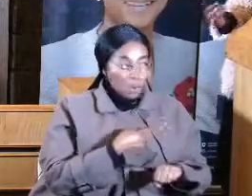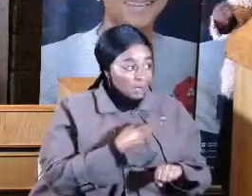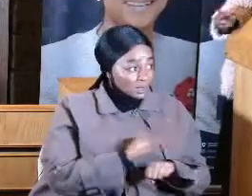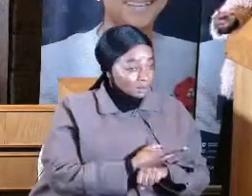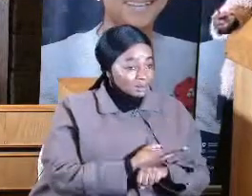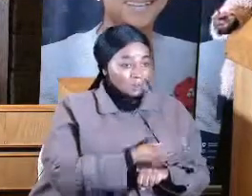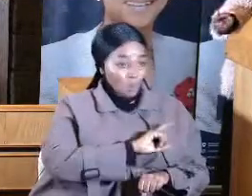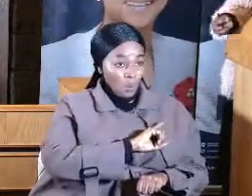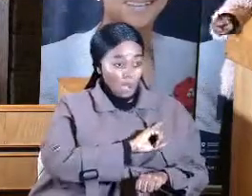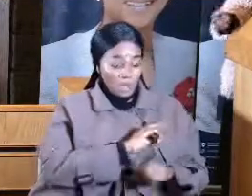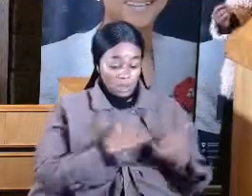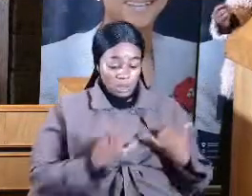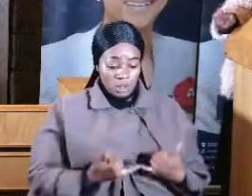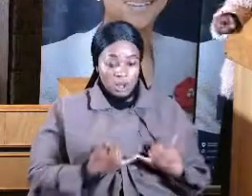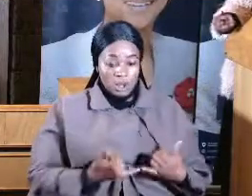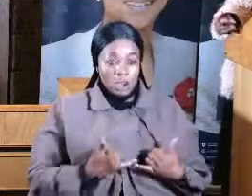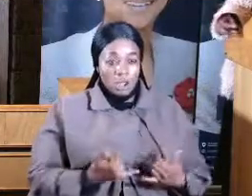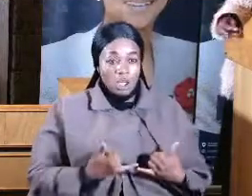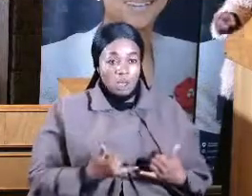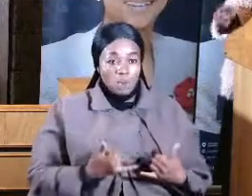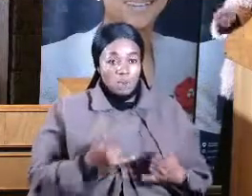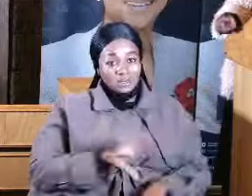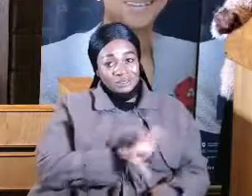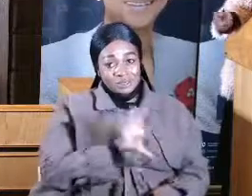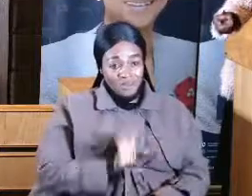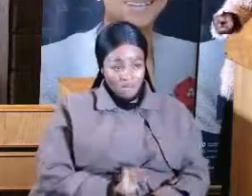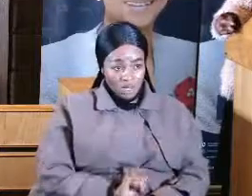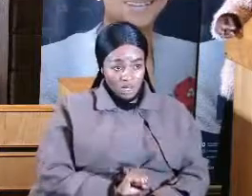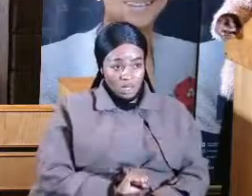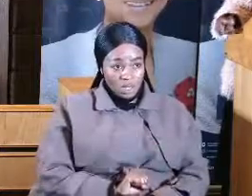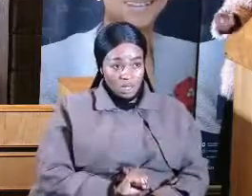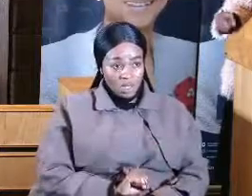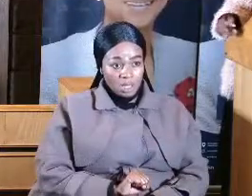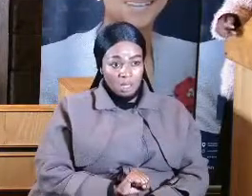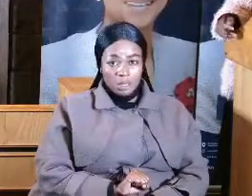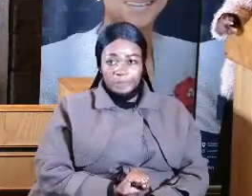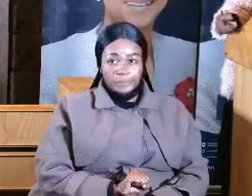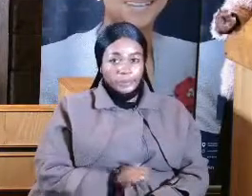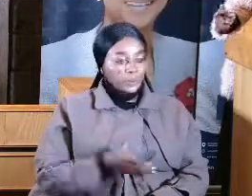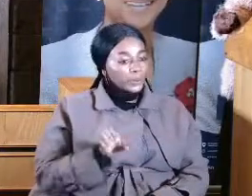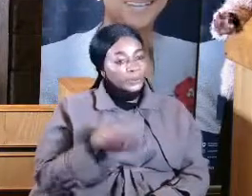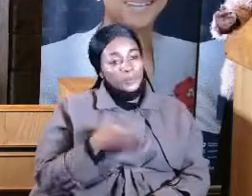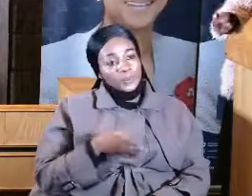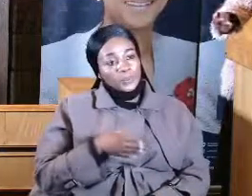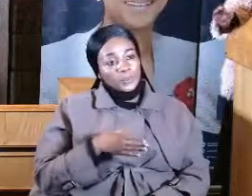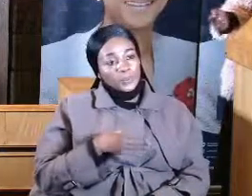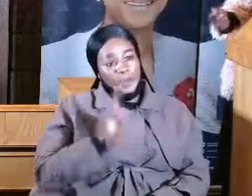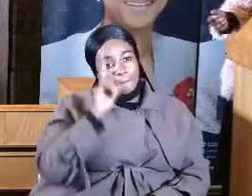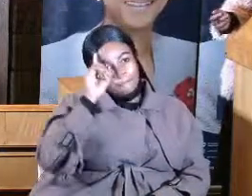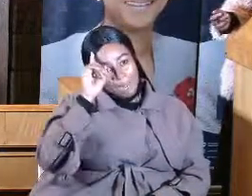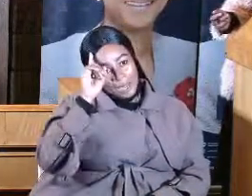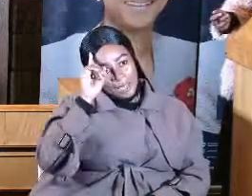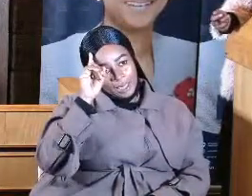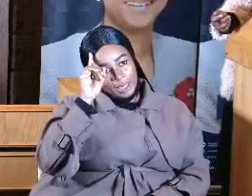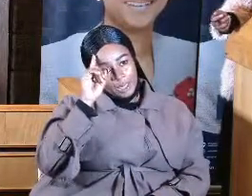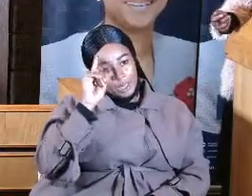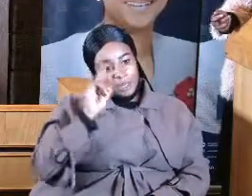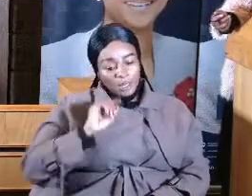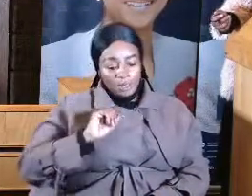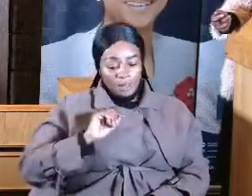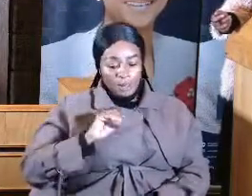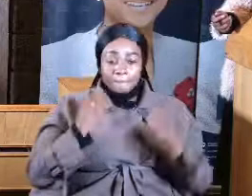because now in this modern South Africa, in this democratic South Africa, we don't have black-owned silos.